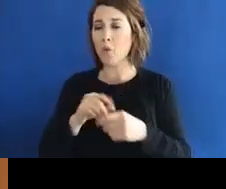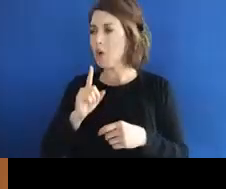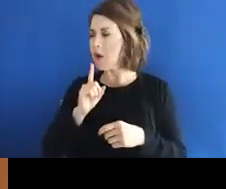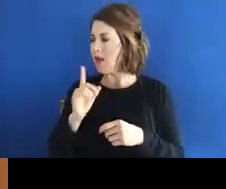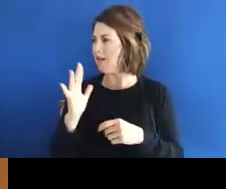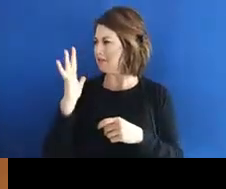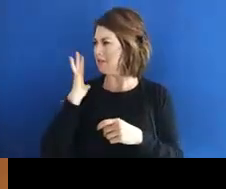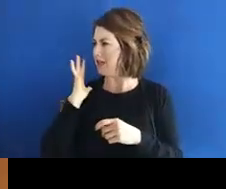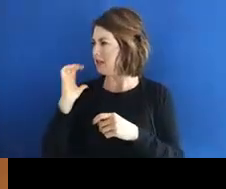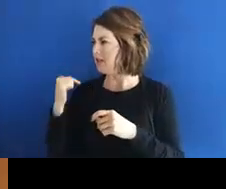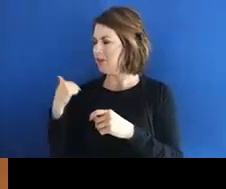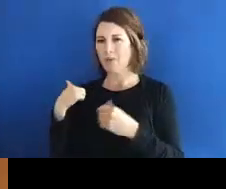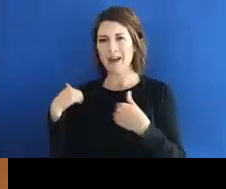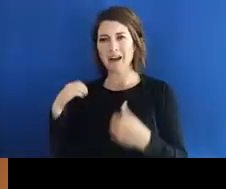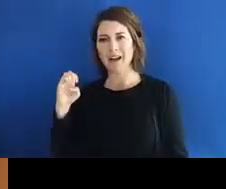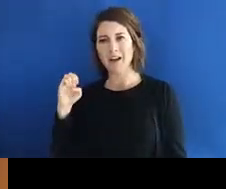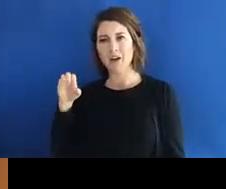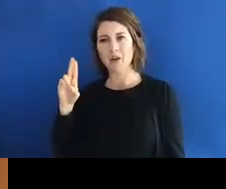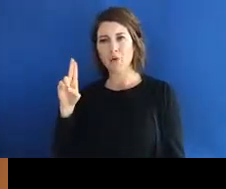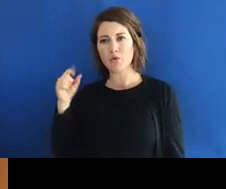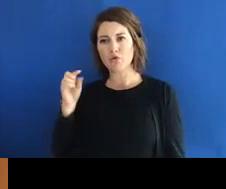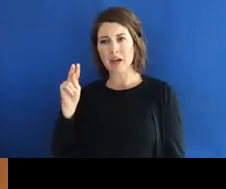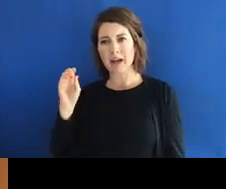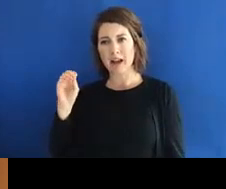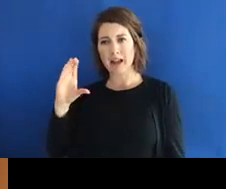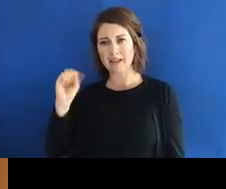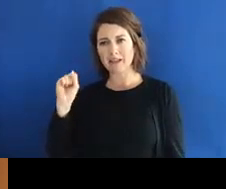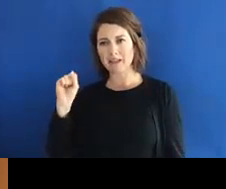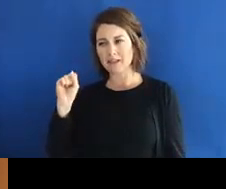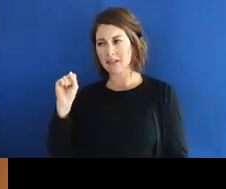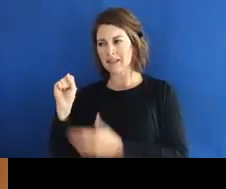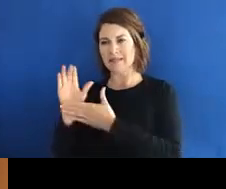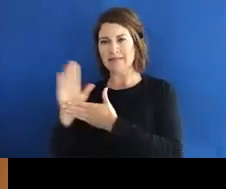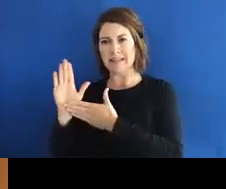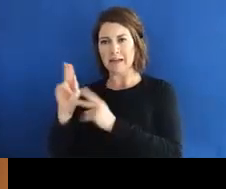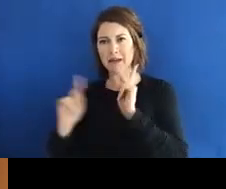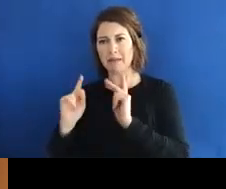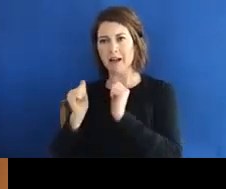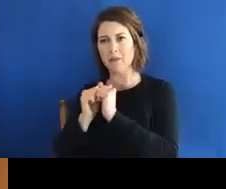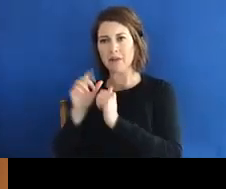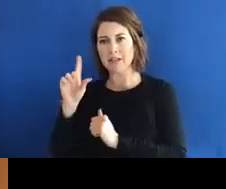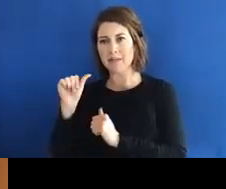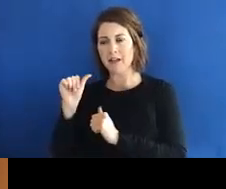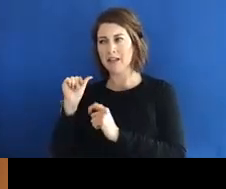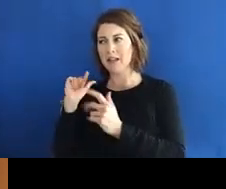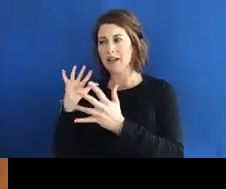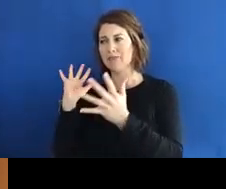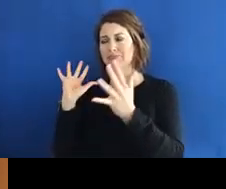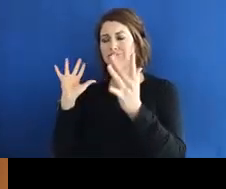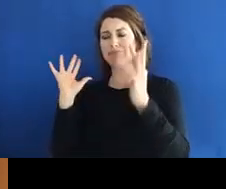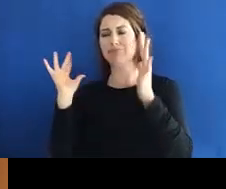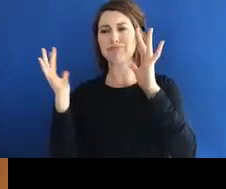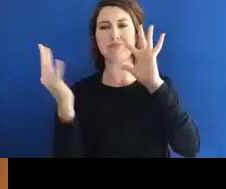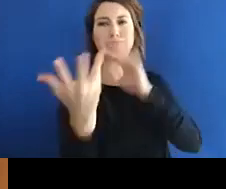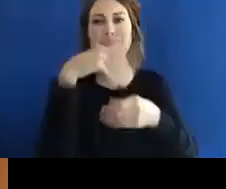where they were sterilizing individuals with disabilities, to a world of acceptance and inclusion. Think about the next 100 years of